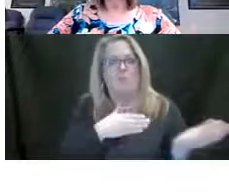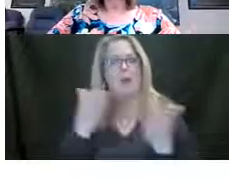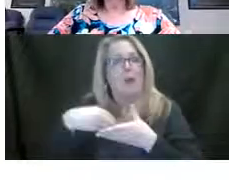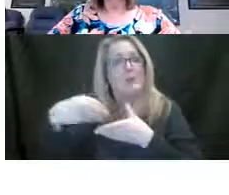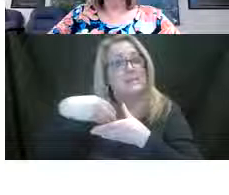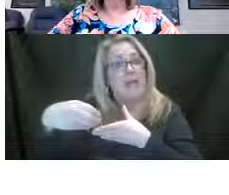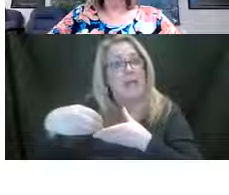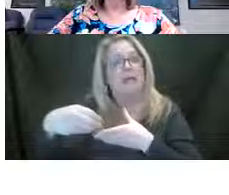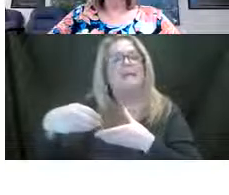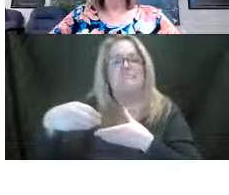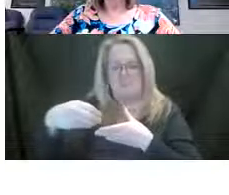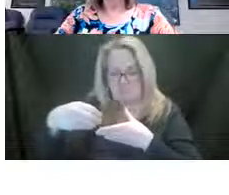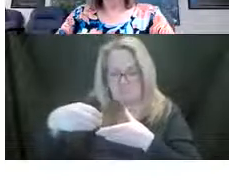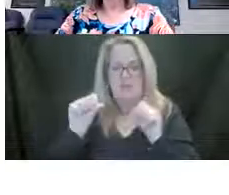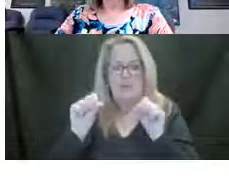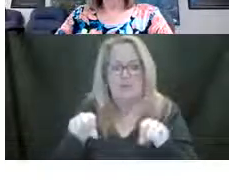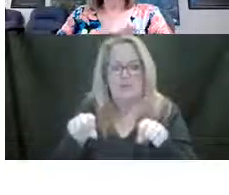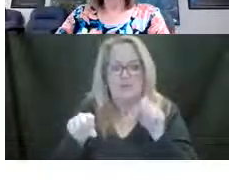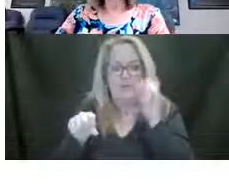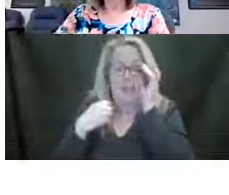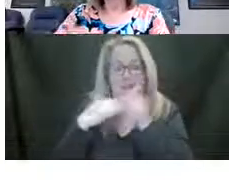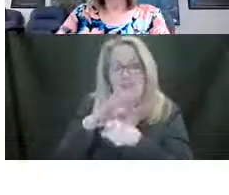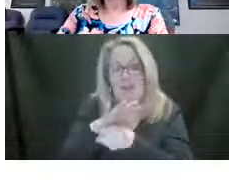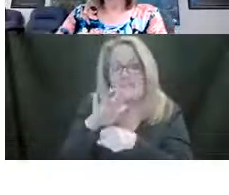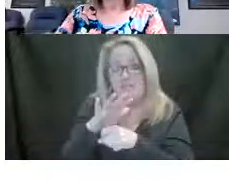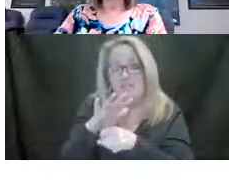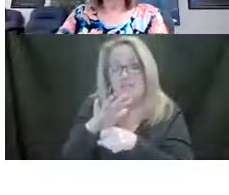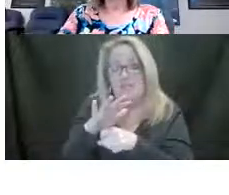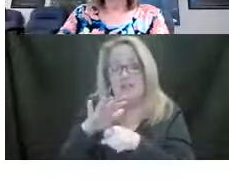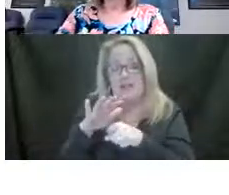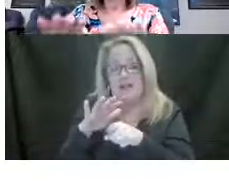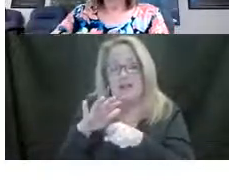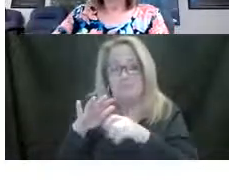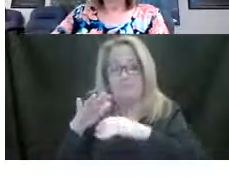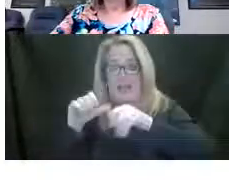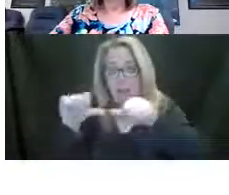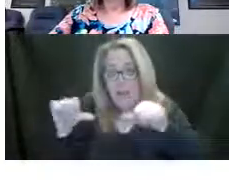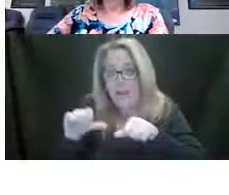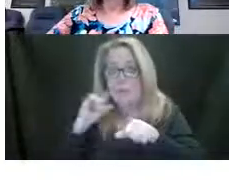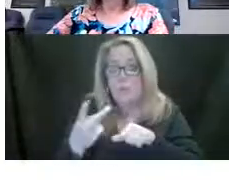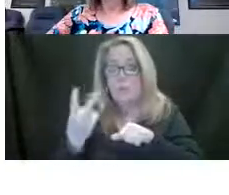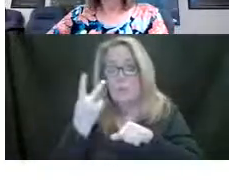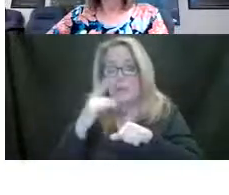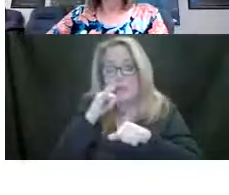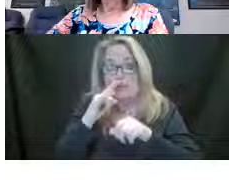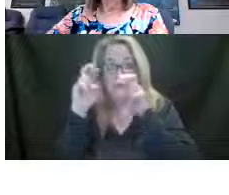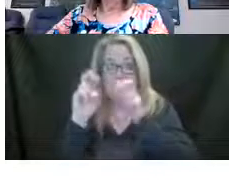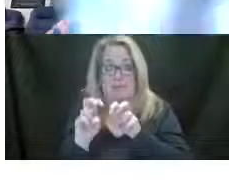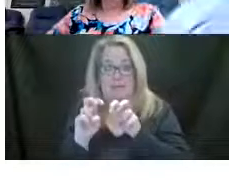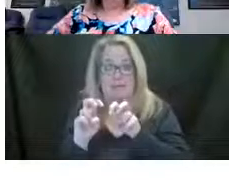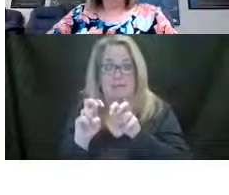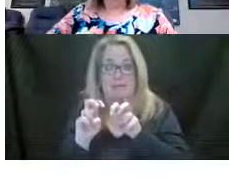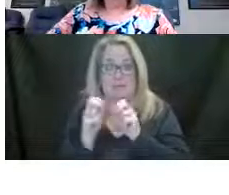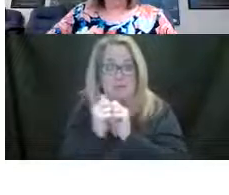to bring this out, and actually there was enough room for 2 kids to actually sit on it and play together.